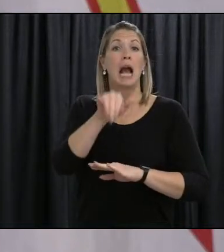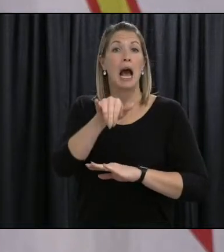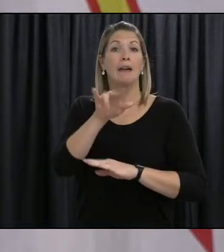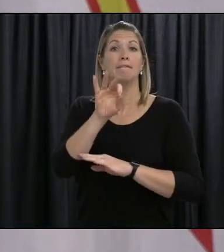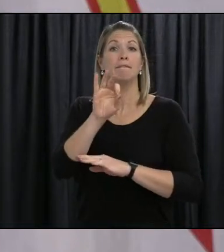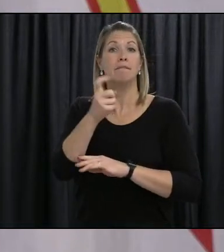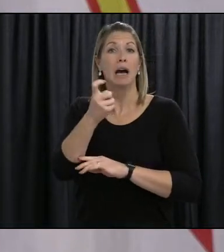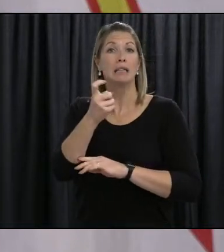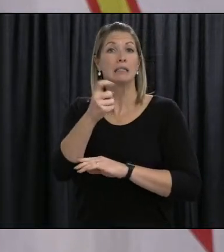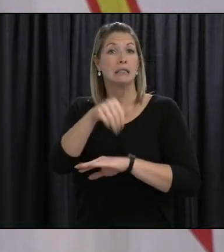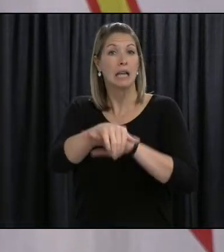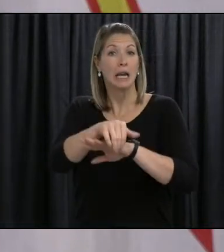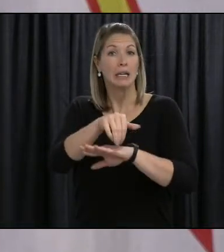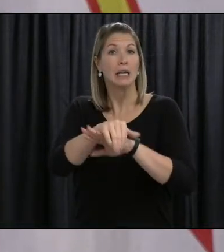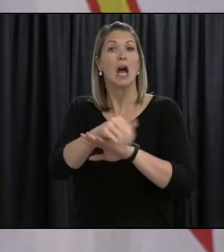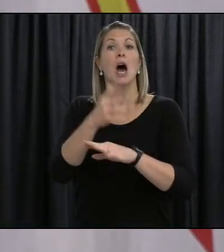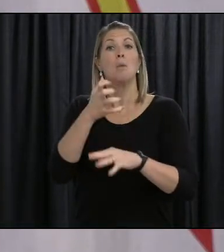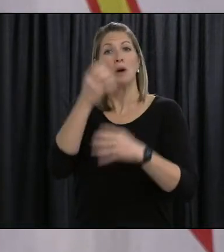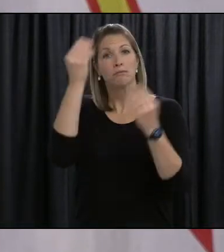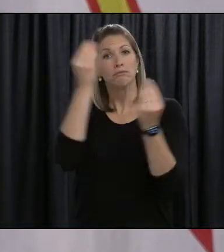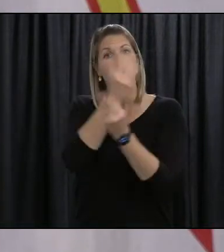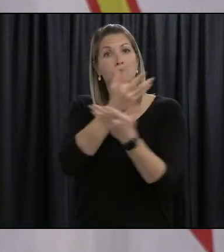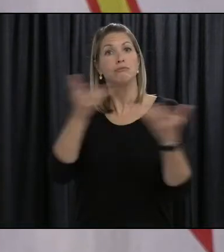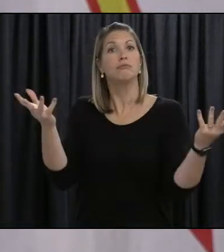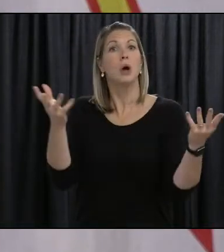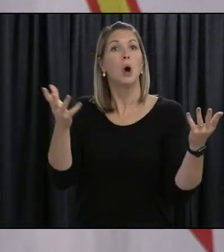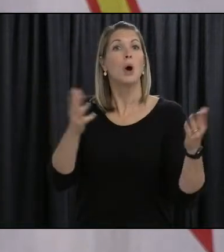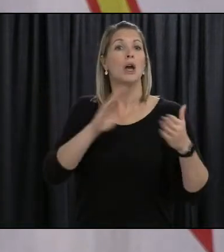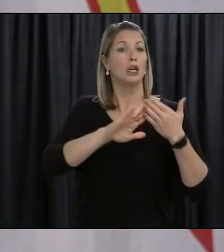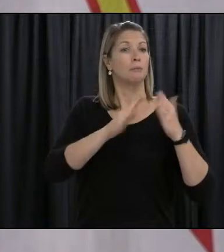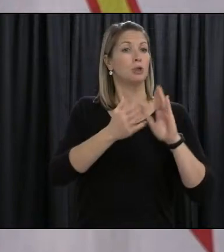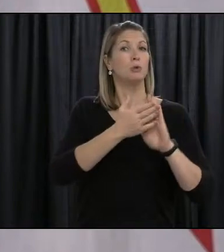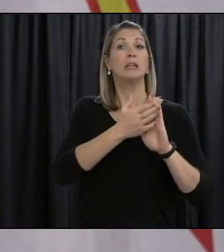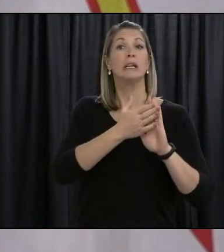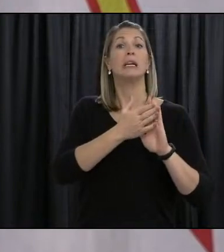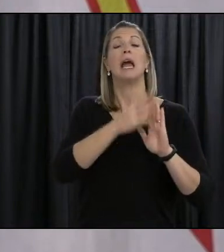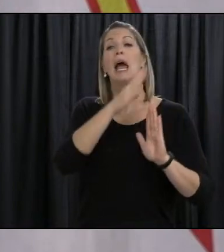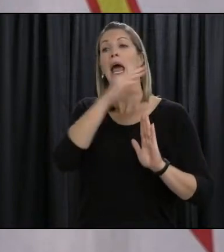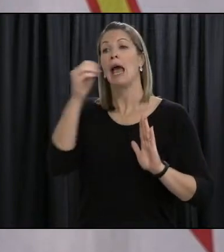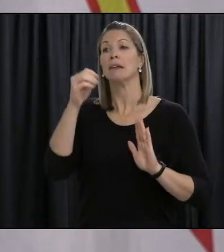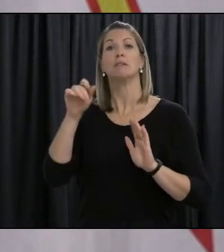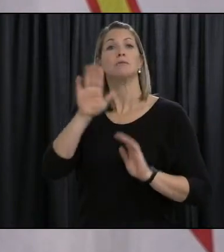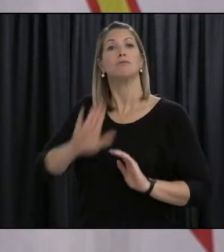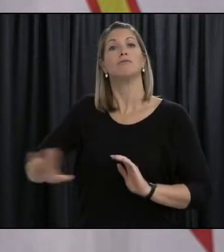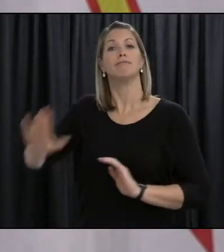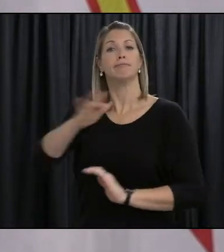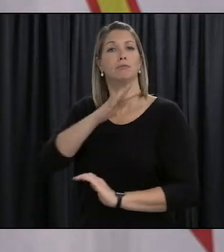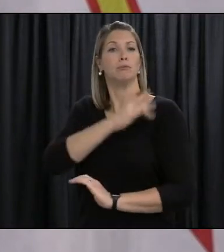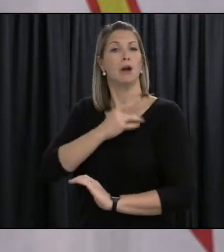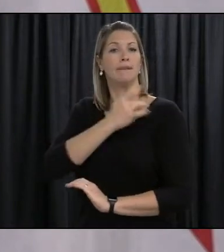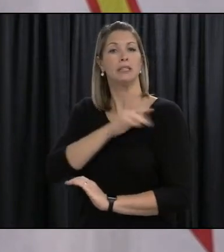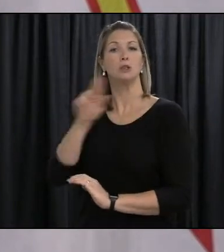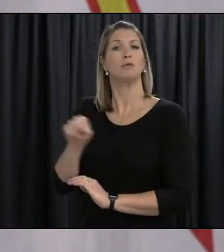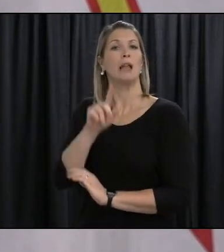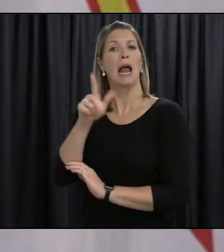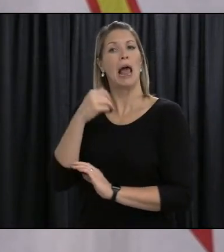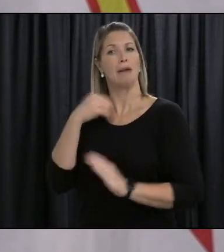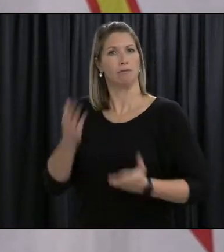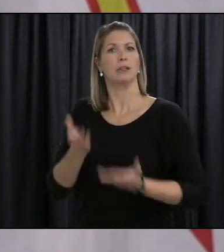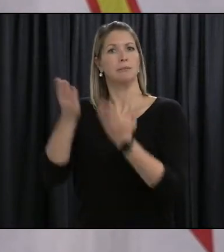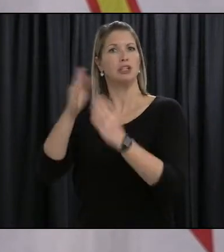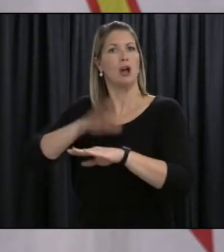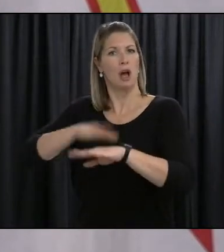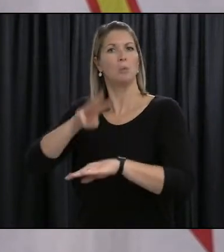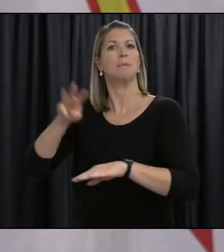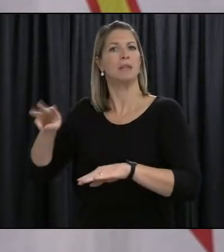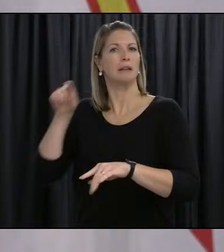to remind communities and residents about the COVID-19 public health guidelines for outdoor gatherings. Organizers of Guy Fawkes Night